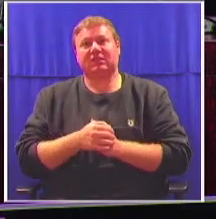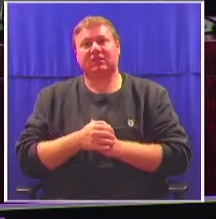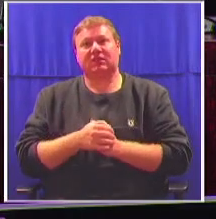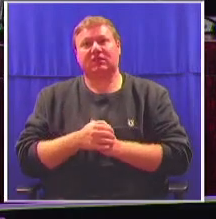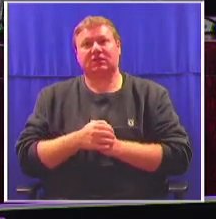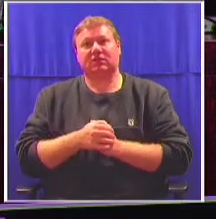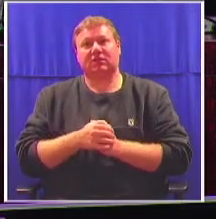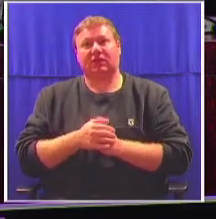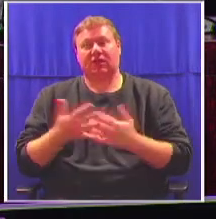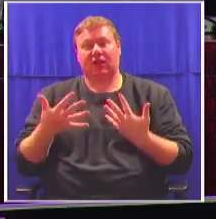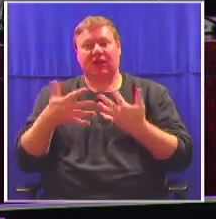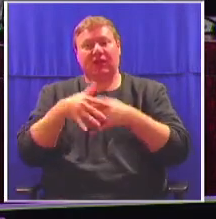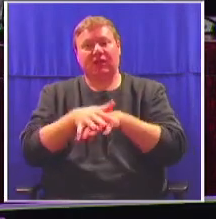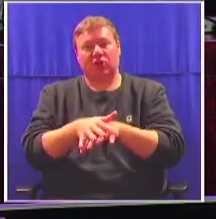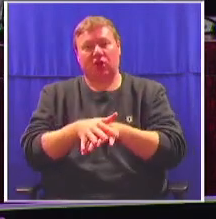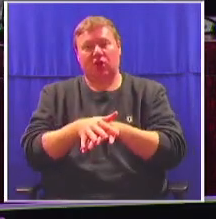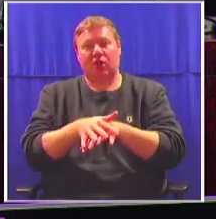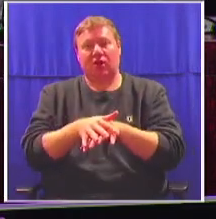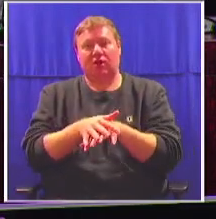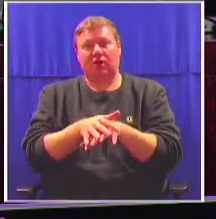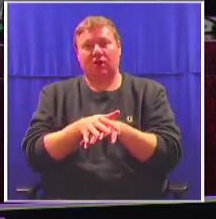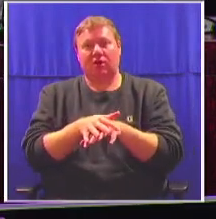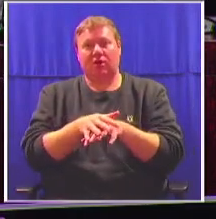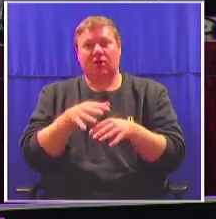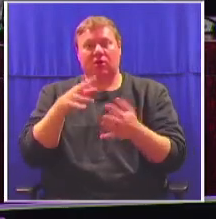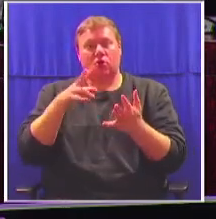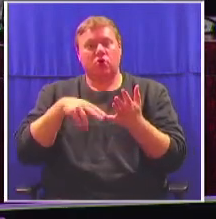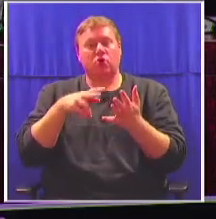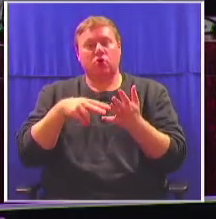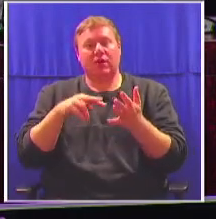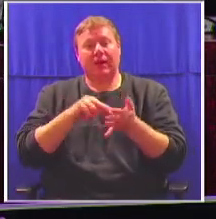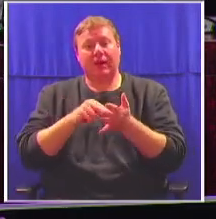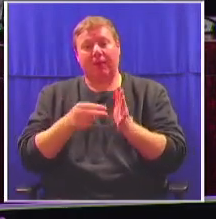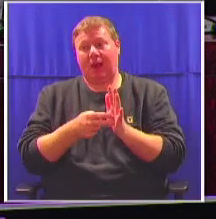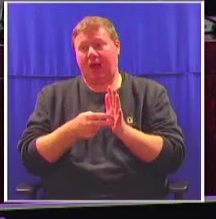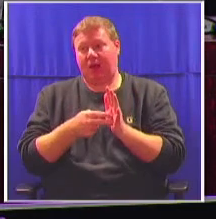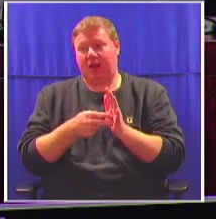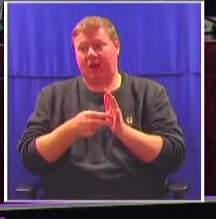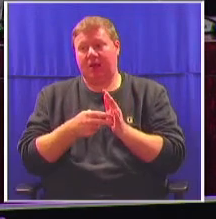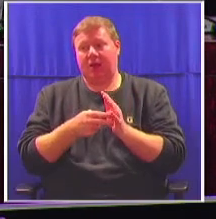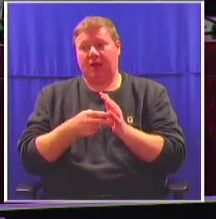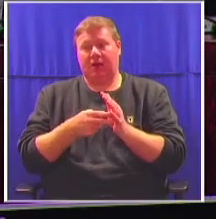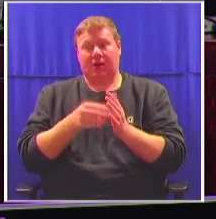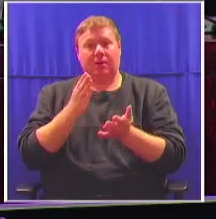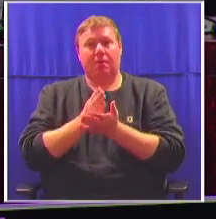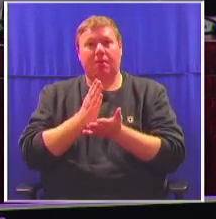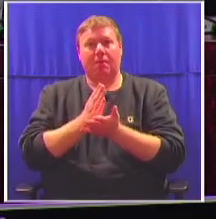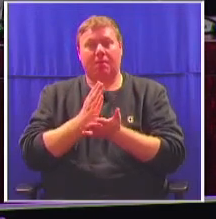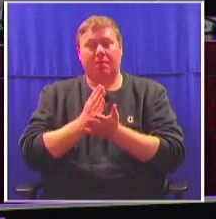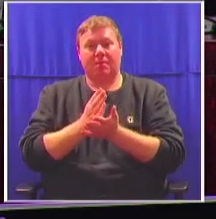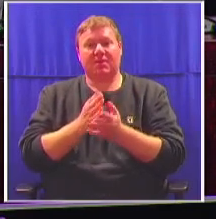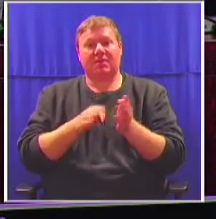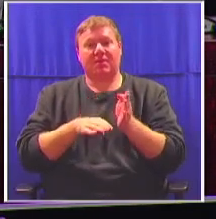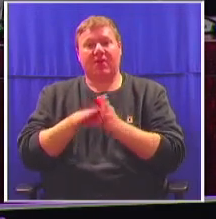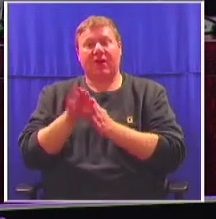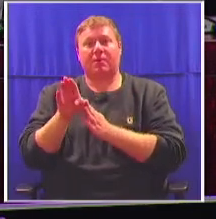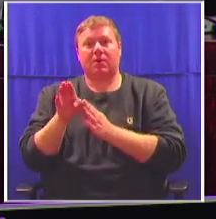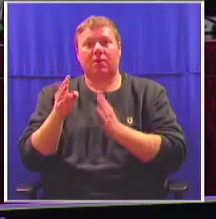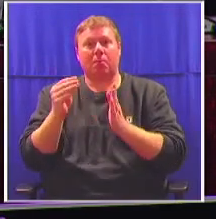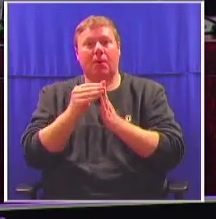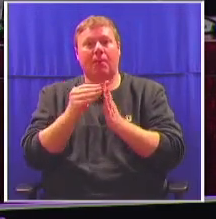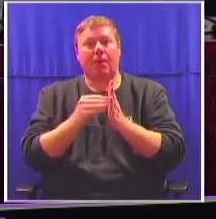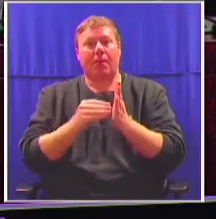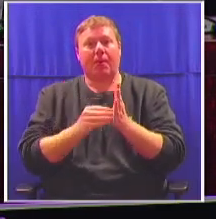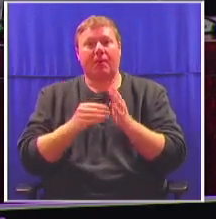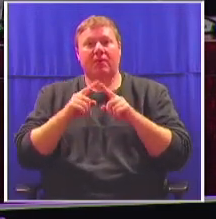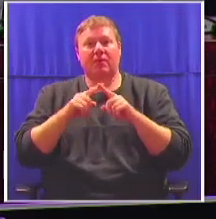an integrated sector reading plan must be developed and implemented across